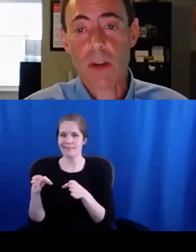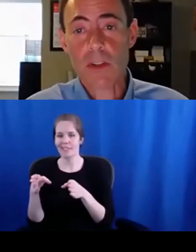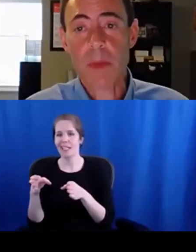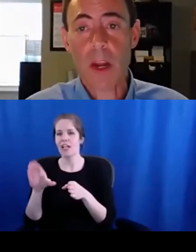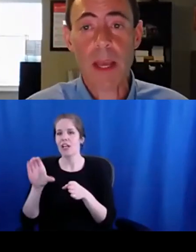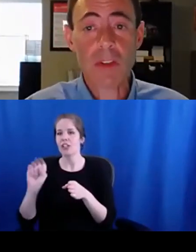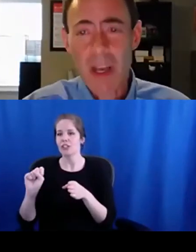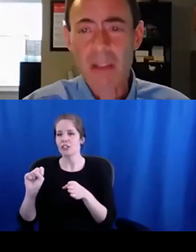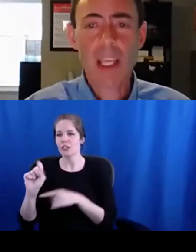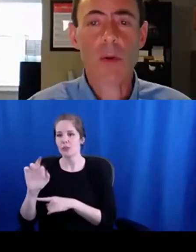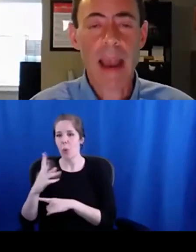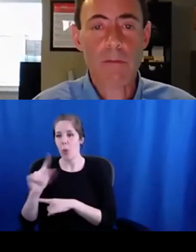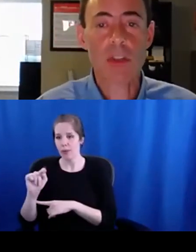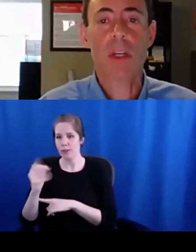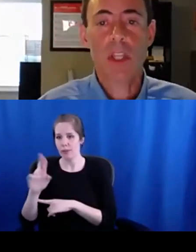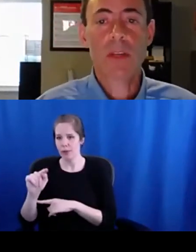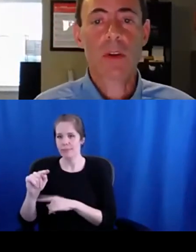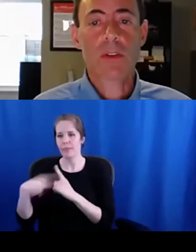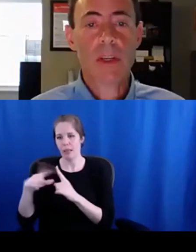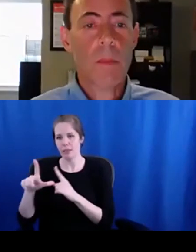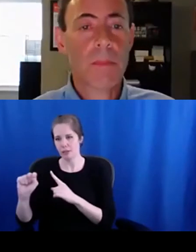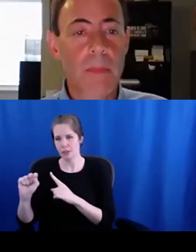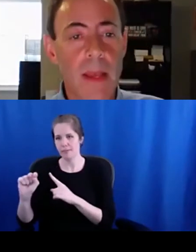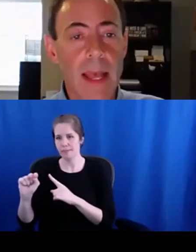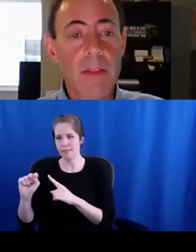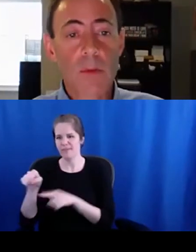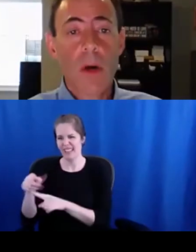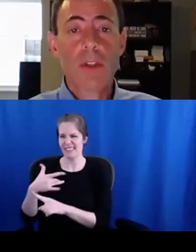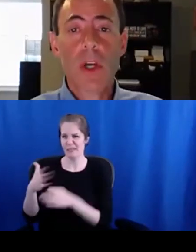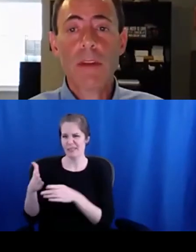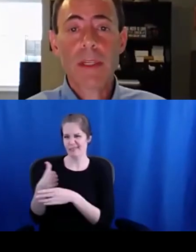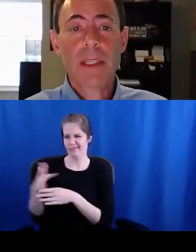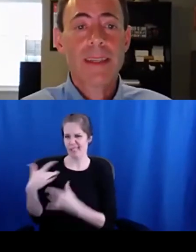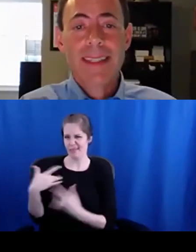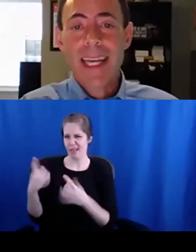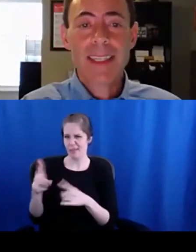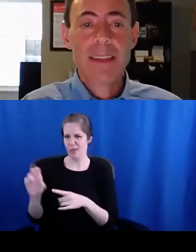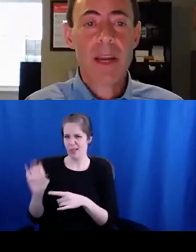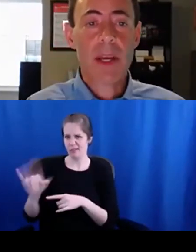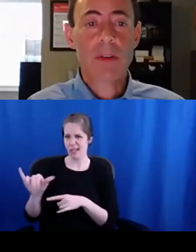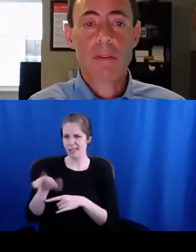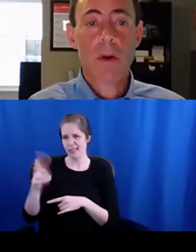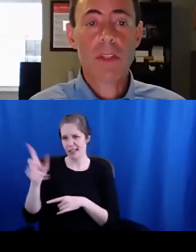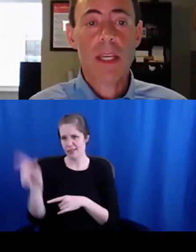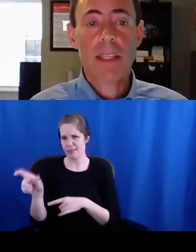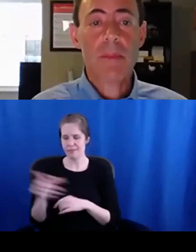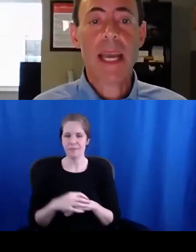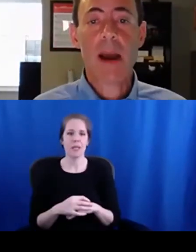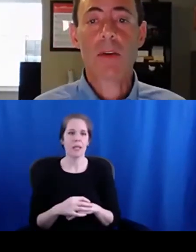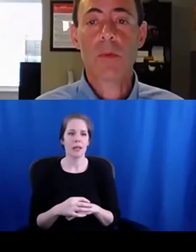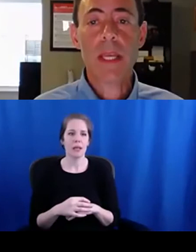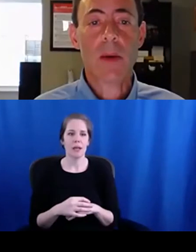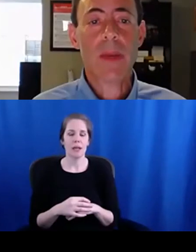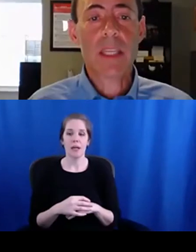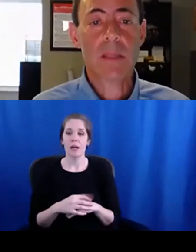and long-term care patients, like your average US nursing home. And the rows show different testing scenarios. The first is how many hours